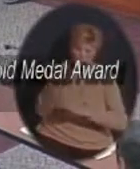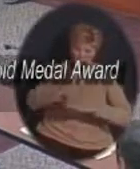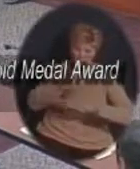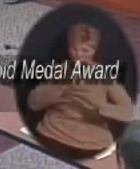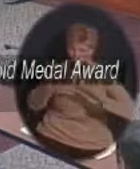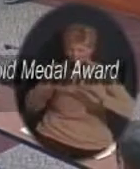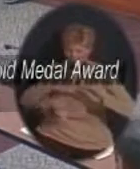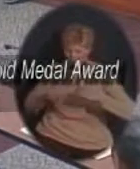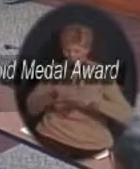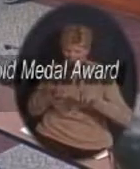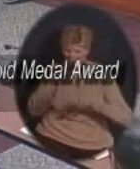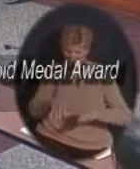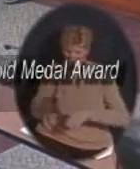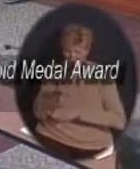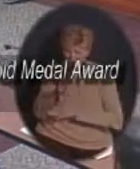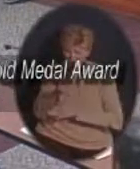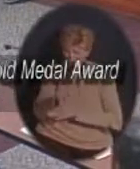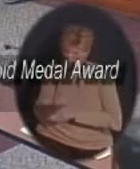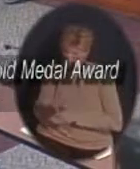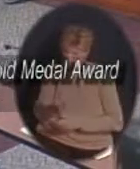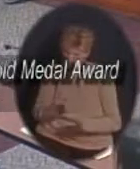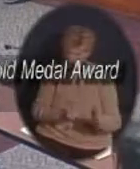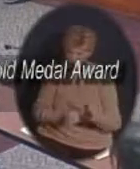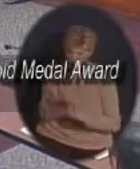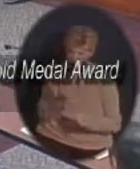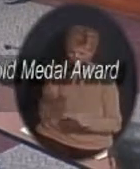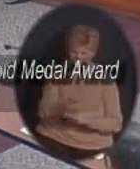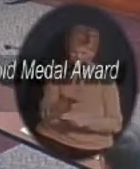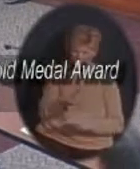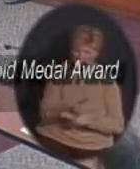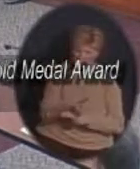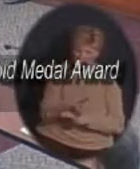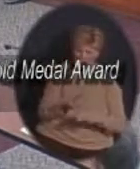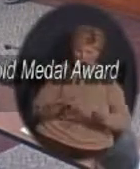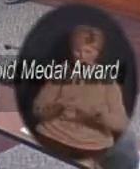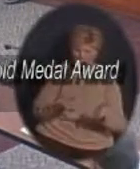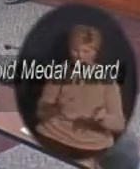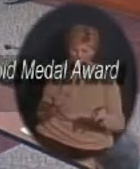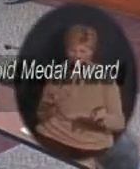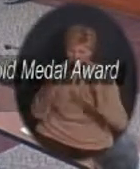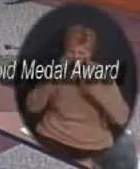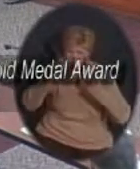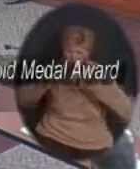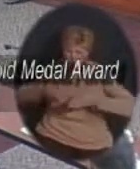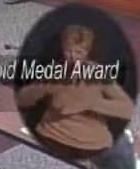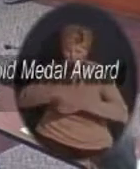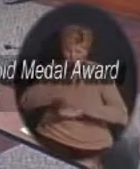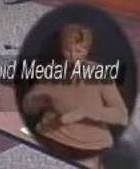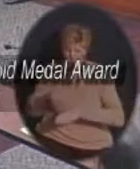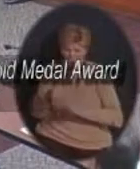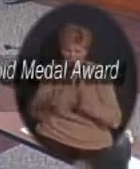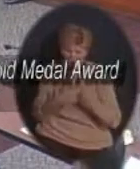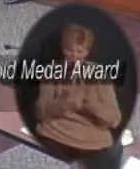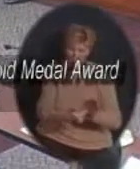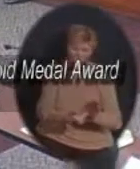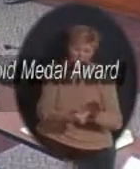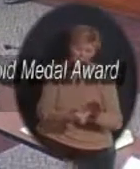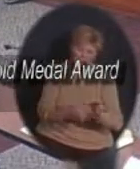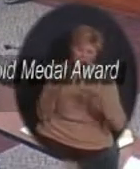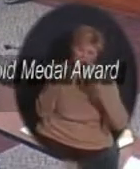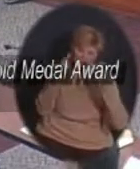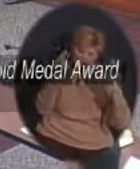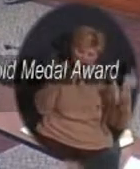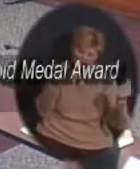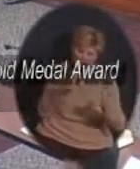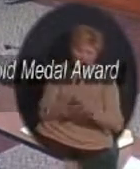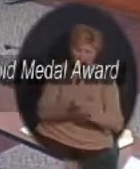rates. The Education Quotient also focuses on another important indicator of success, which is community support,